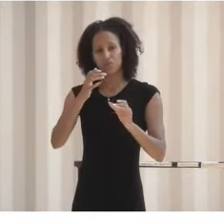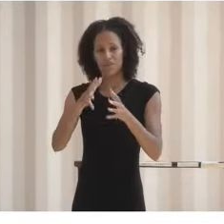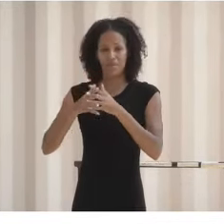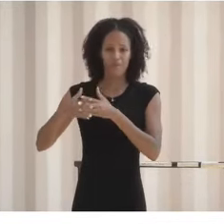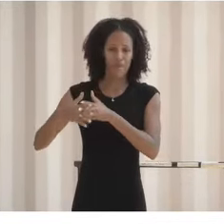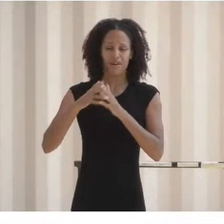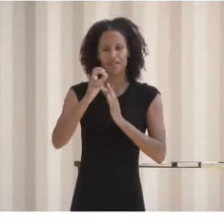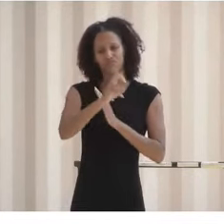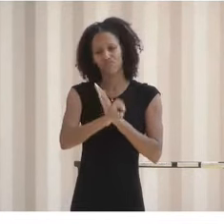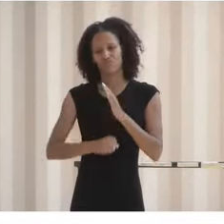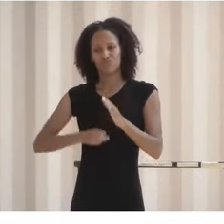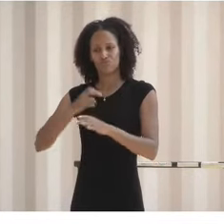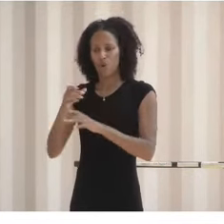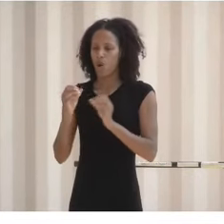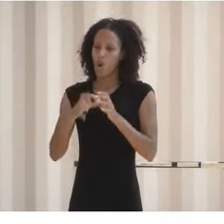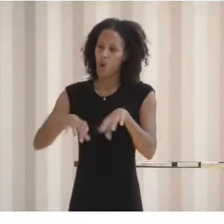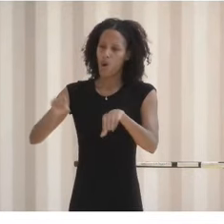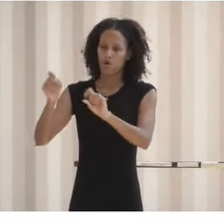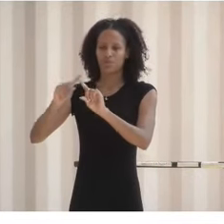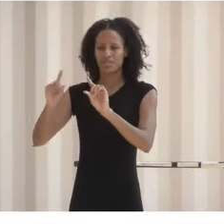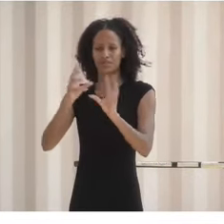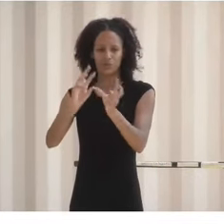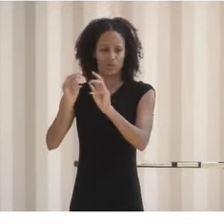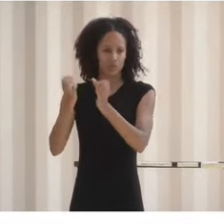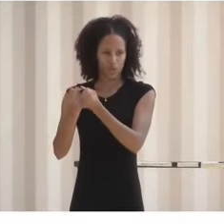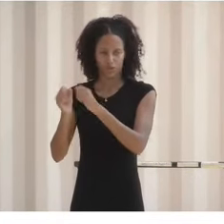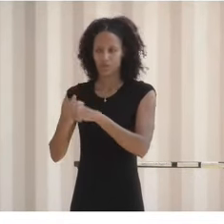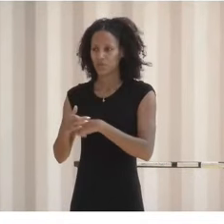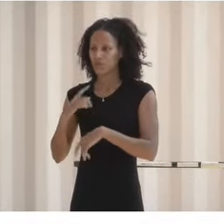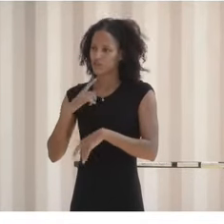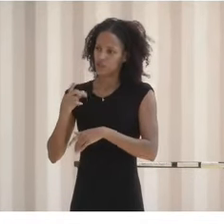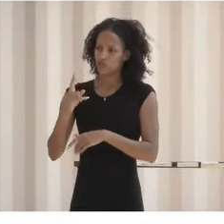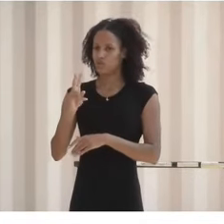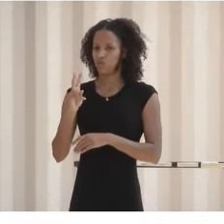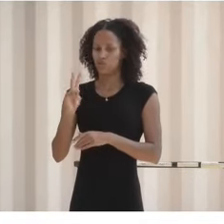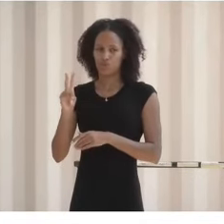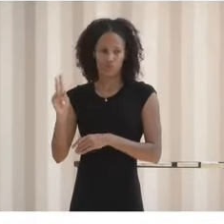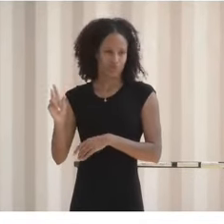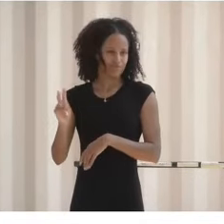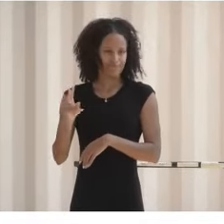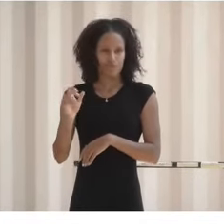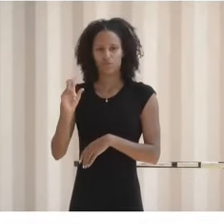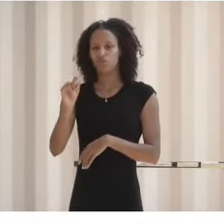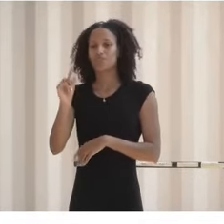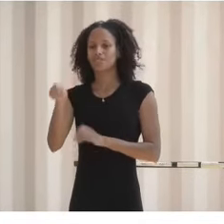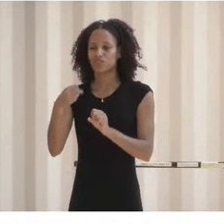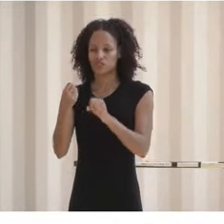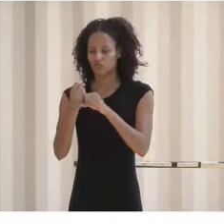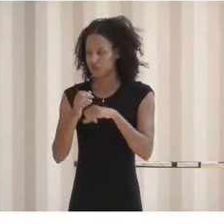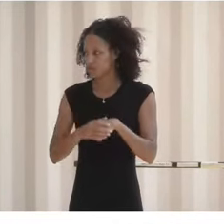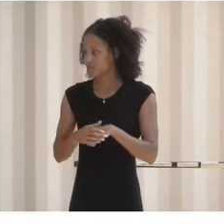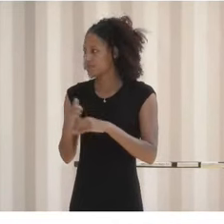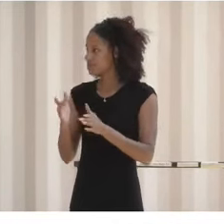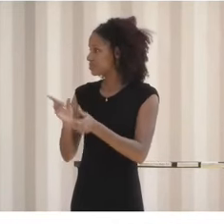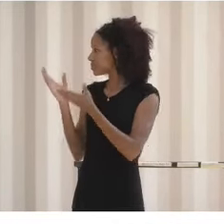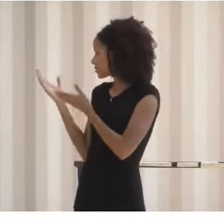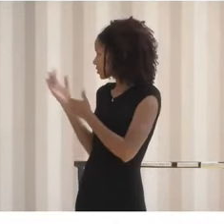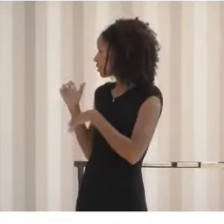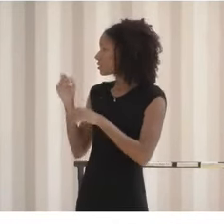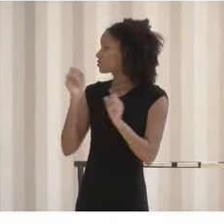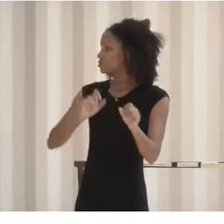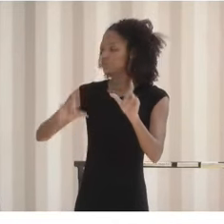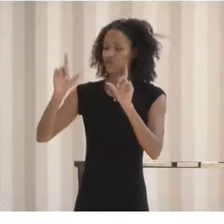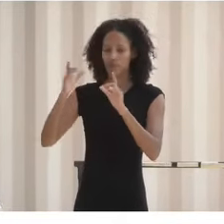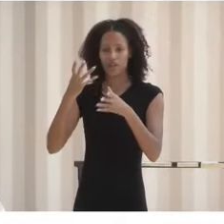over 2 decades. And then finally on the screen, we have Allison Sant. Ali is a partner and co-founder of the Studio for